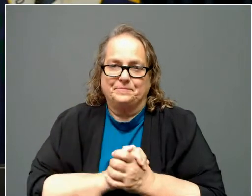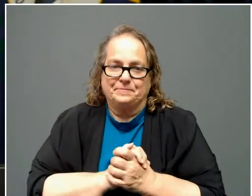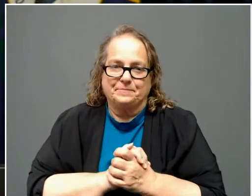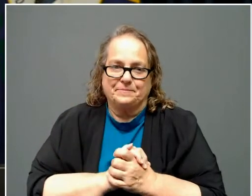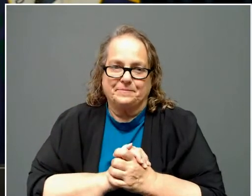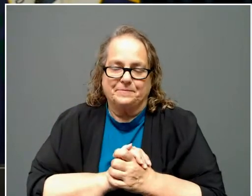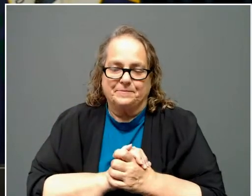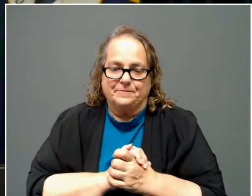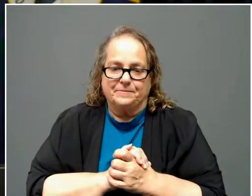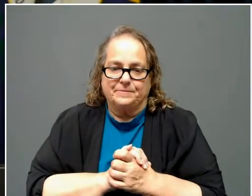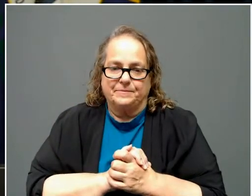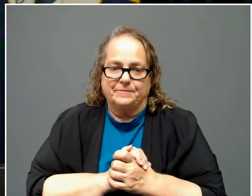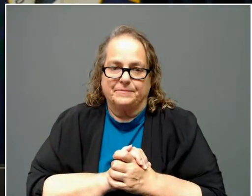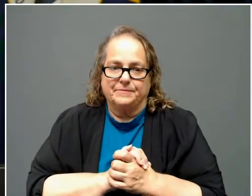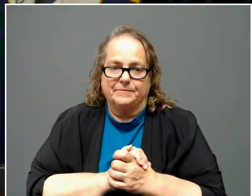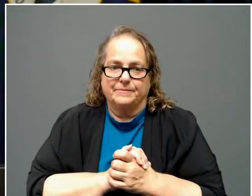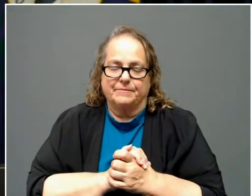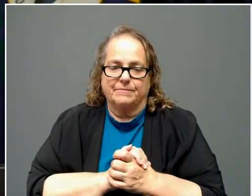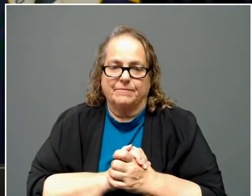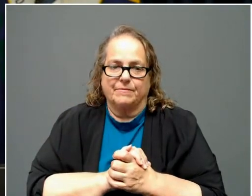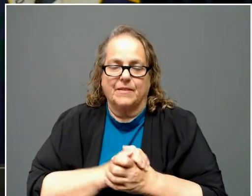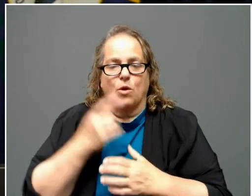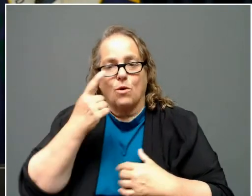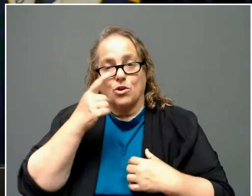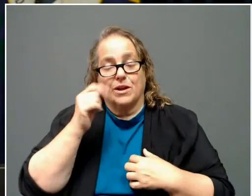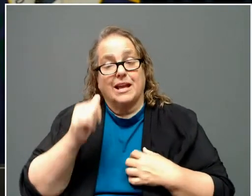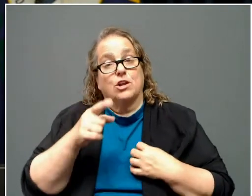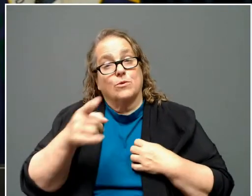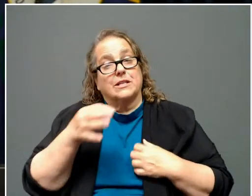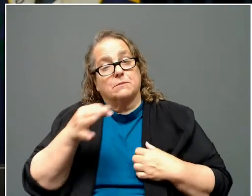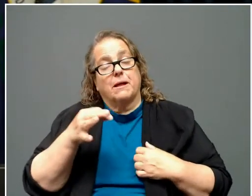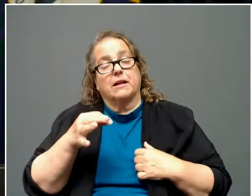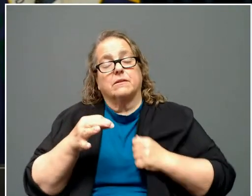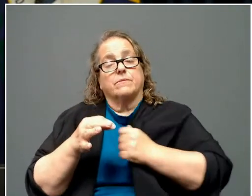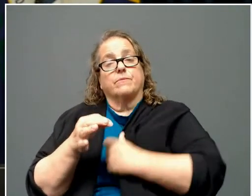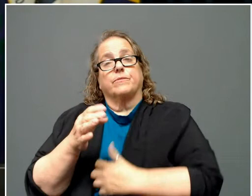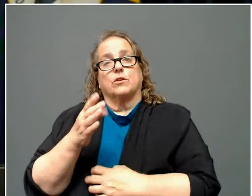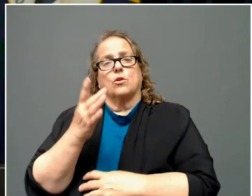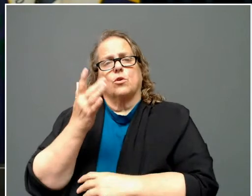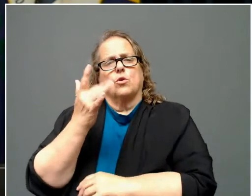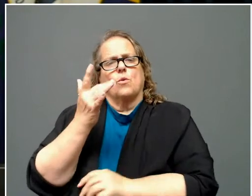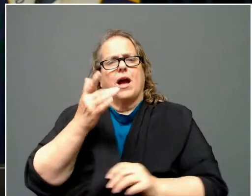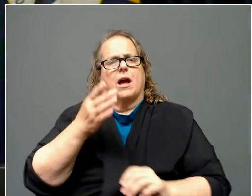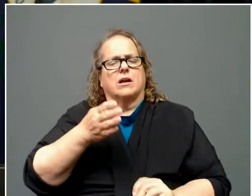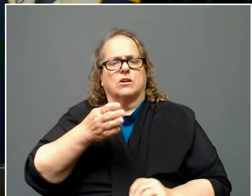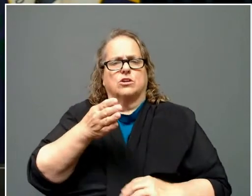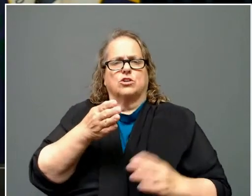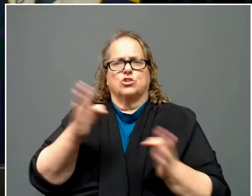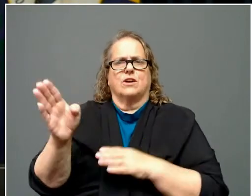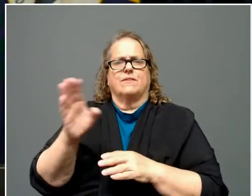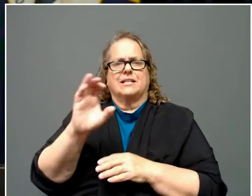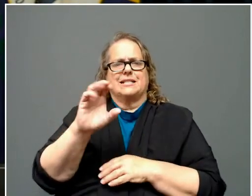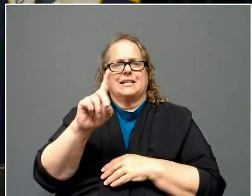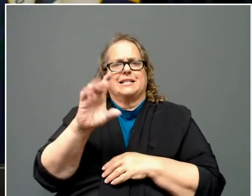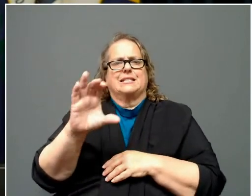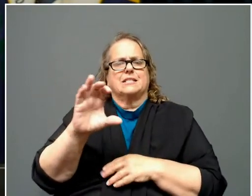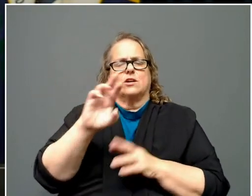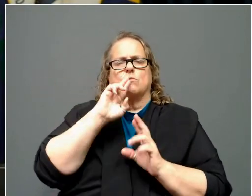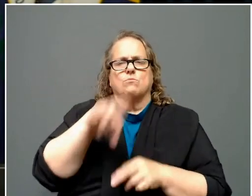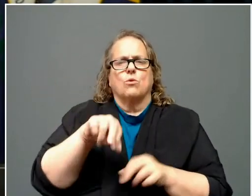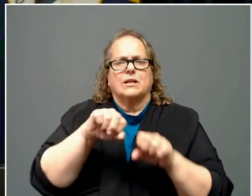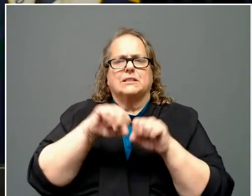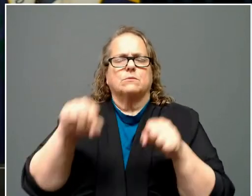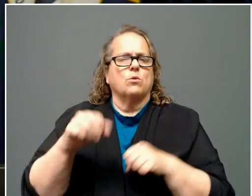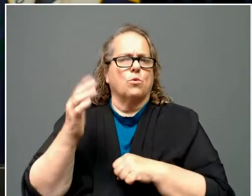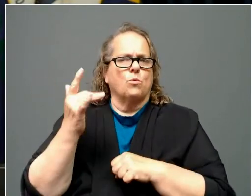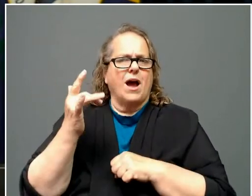I wondered, hi, Governor, if you could explain the shift to the CDC reporting system, why we're doing it, and if it's standard,